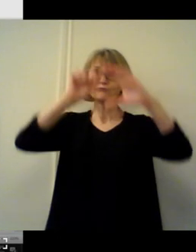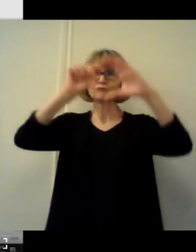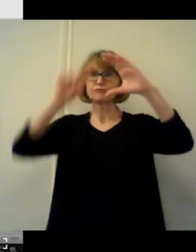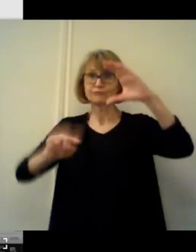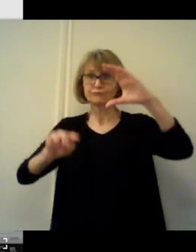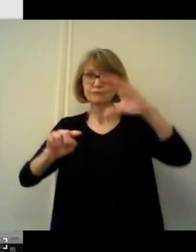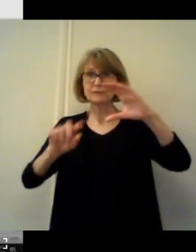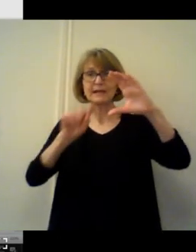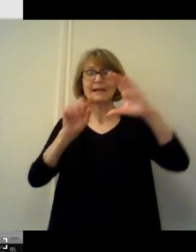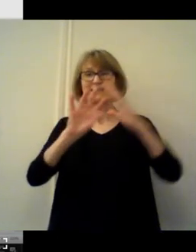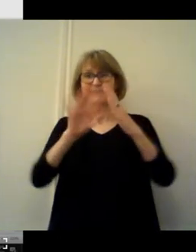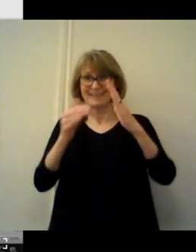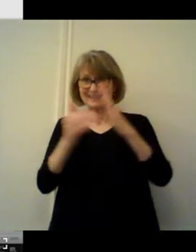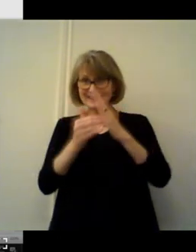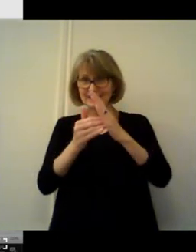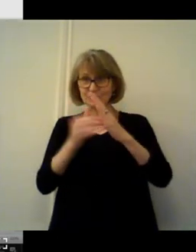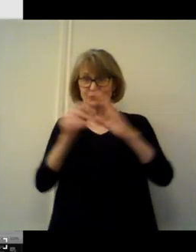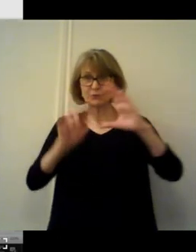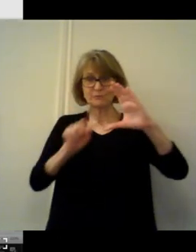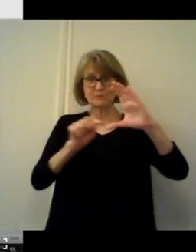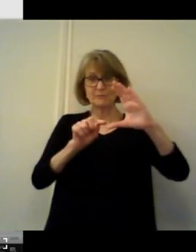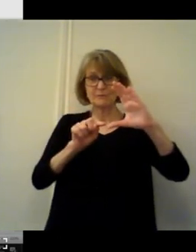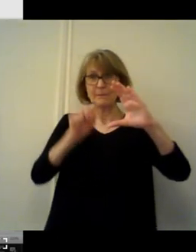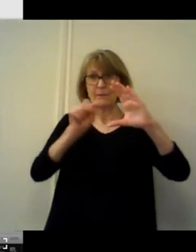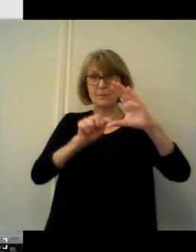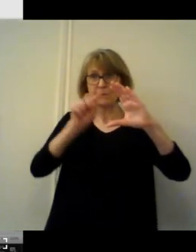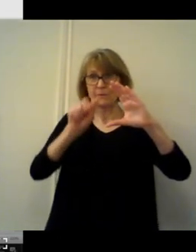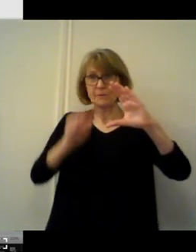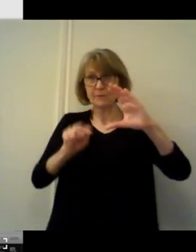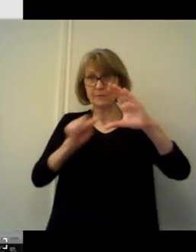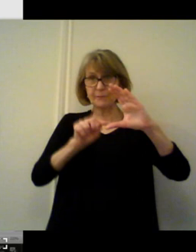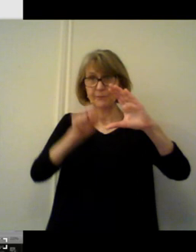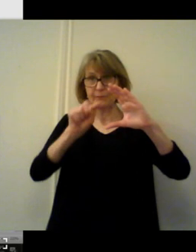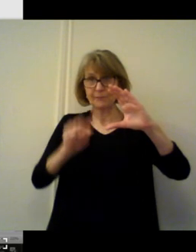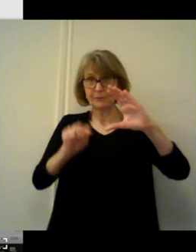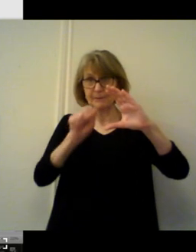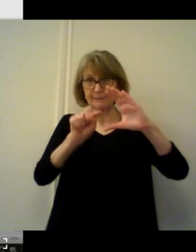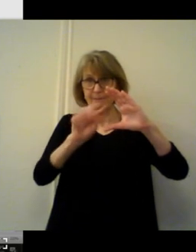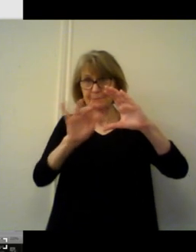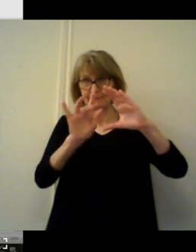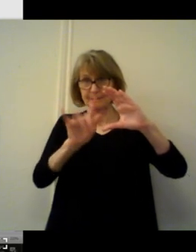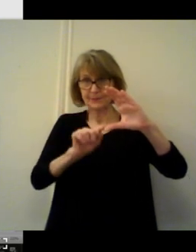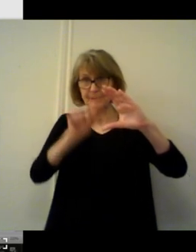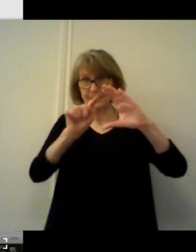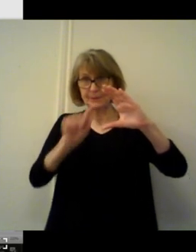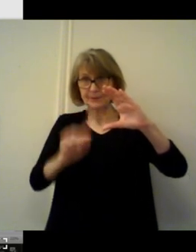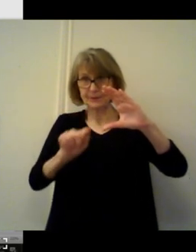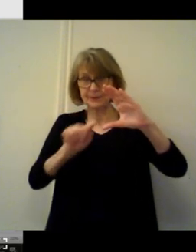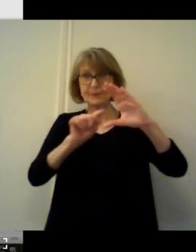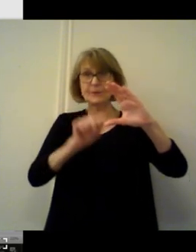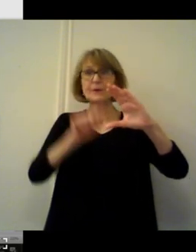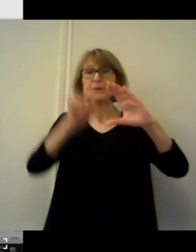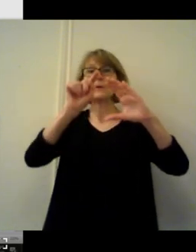be 5. Notice the difference. The central angle is from the middle, the intercepted arc goes through the